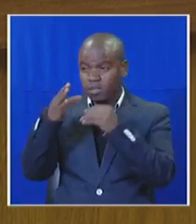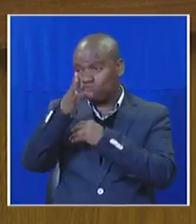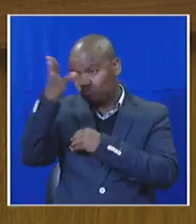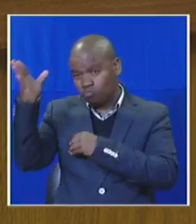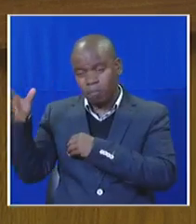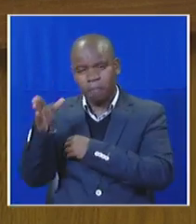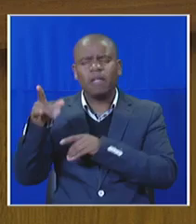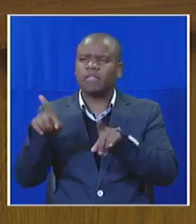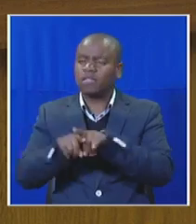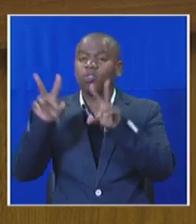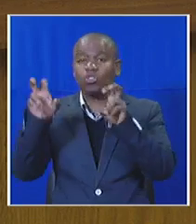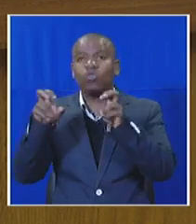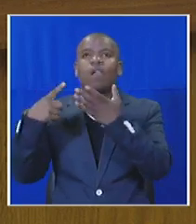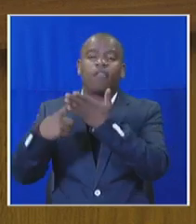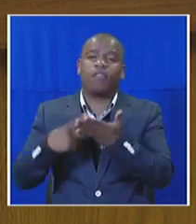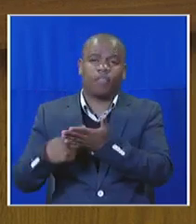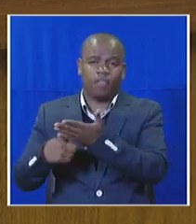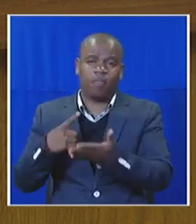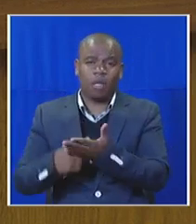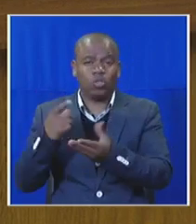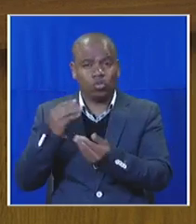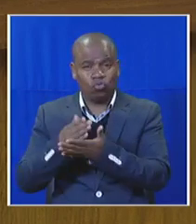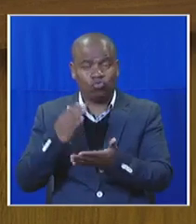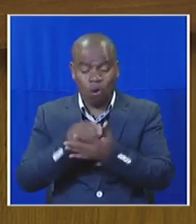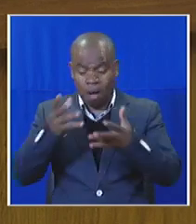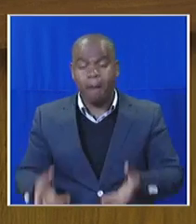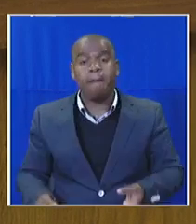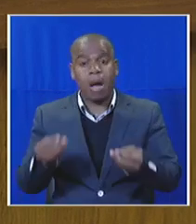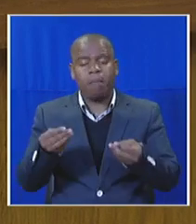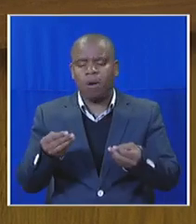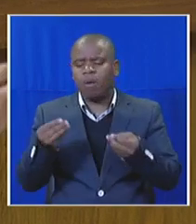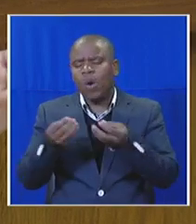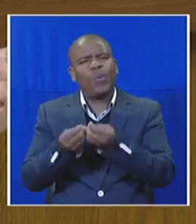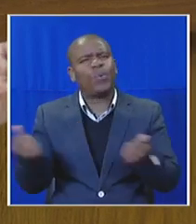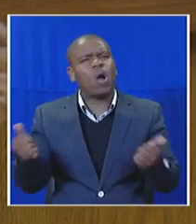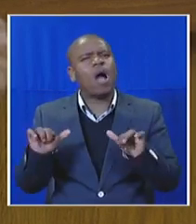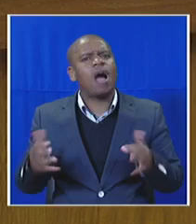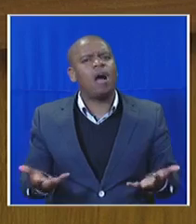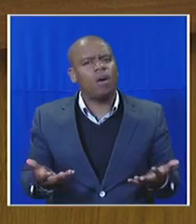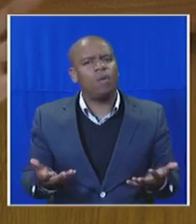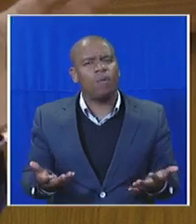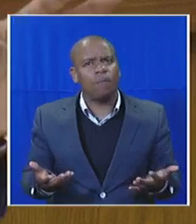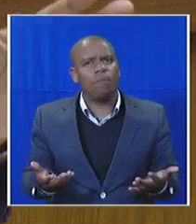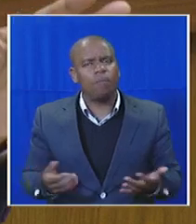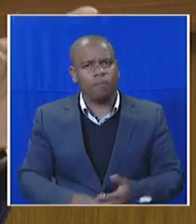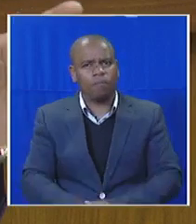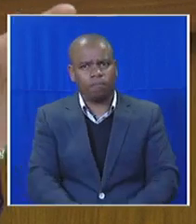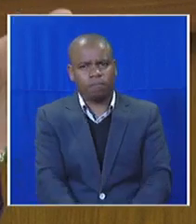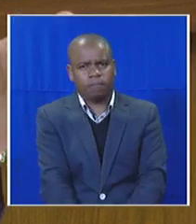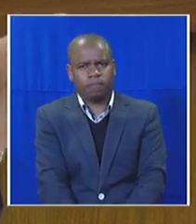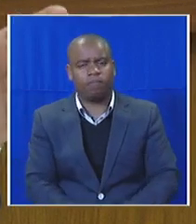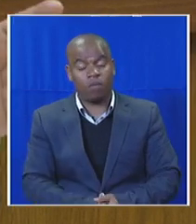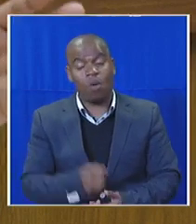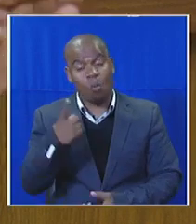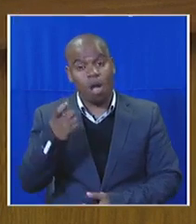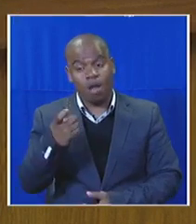we discussed this issue to find a common remedy, one of which has been, for an